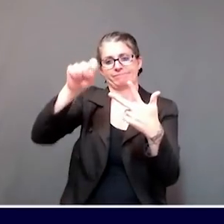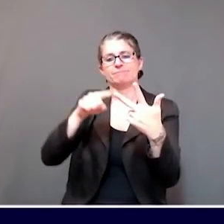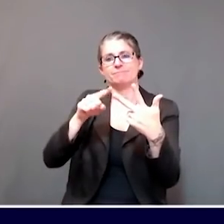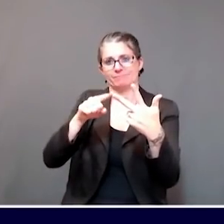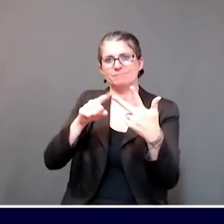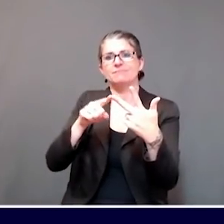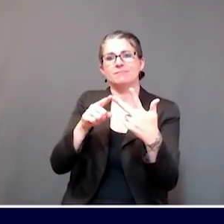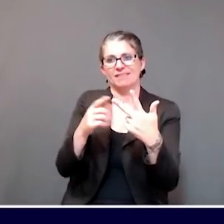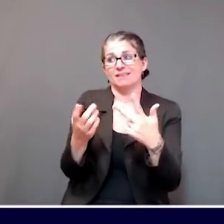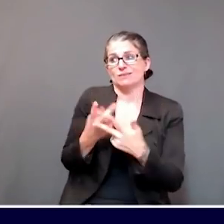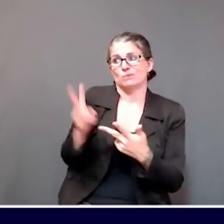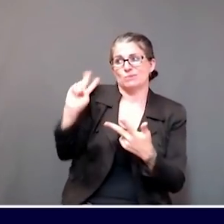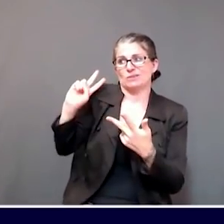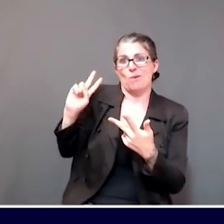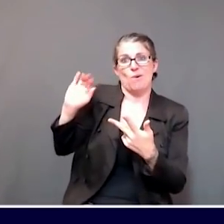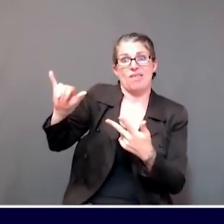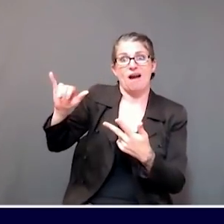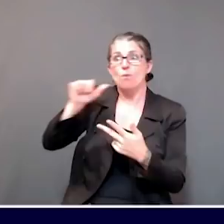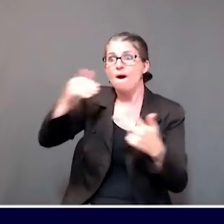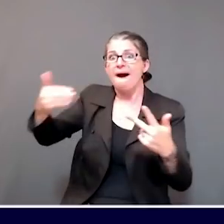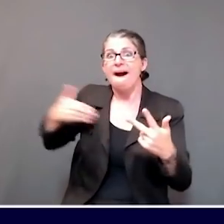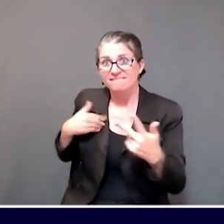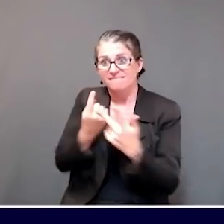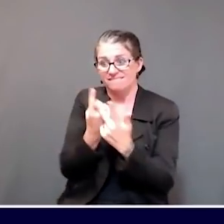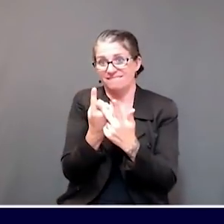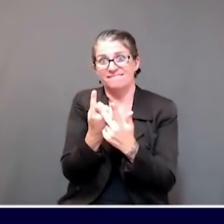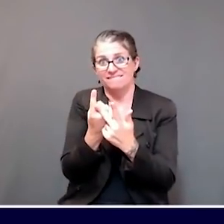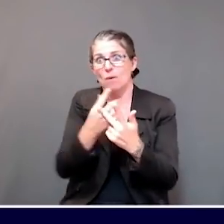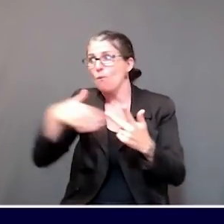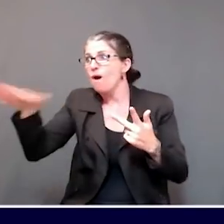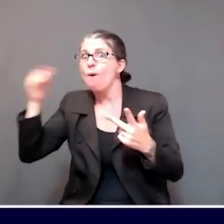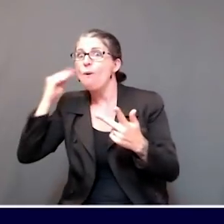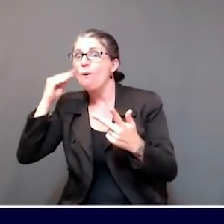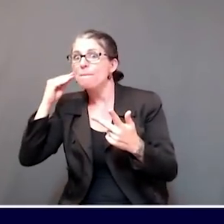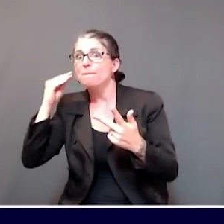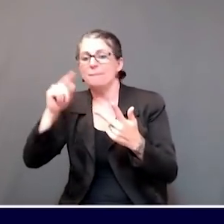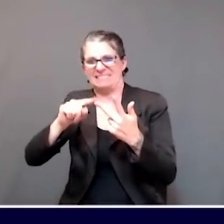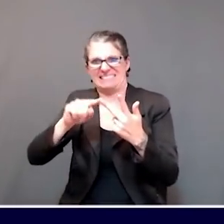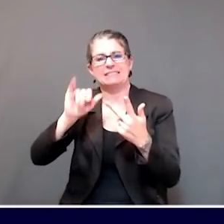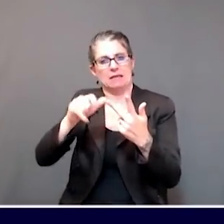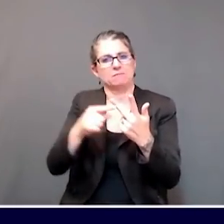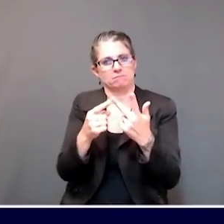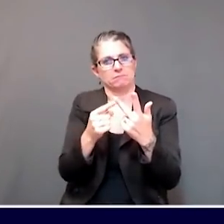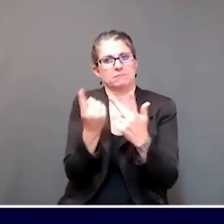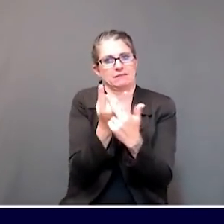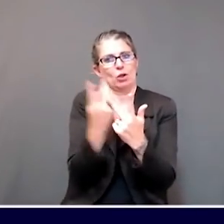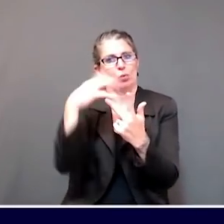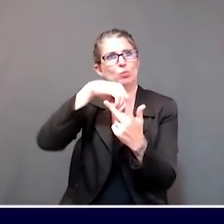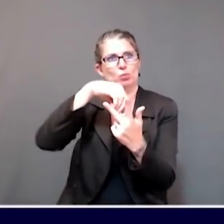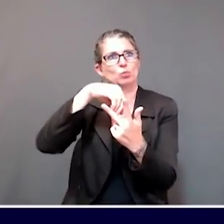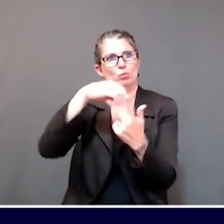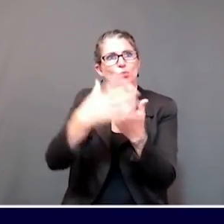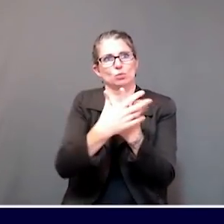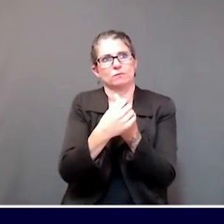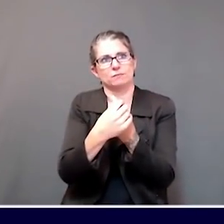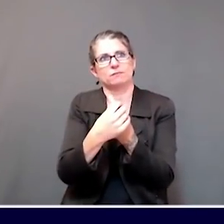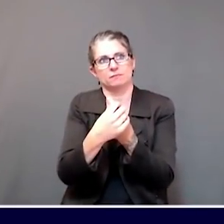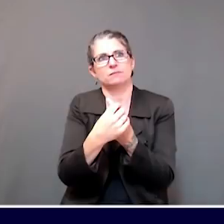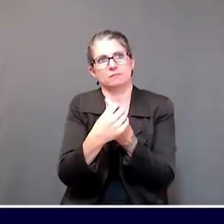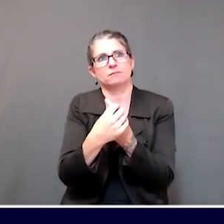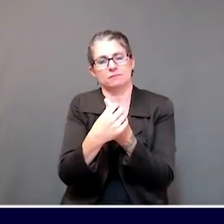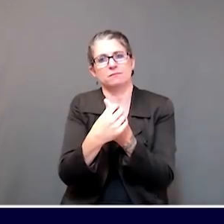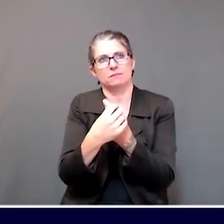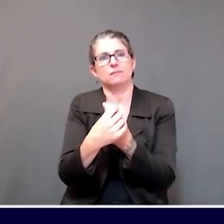all of the 3 cases that we are reporting are among inmates, not yet staff. The staff testing is underway or will